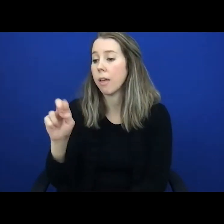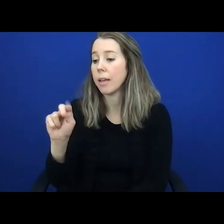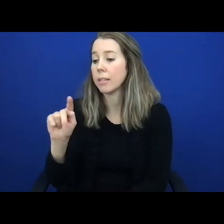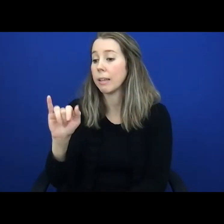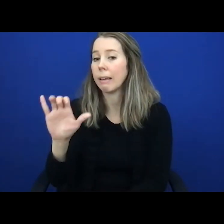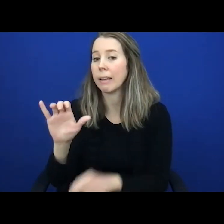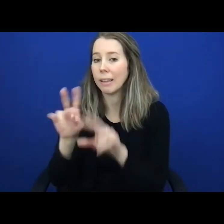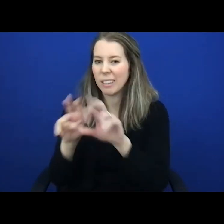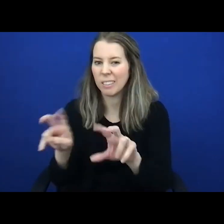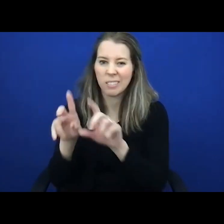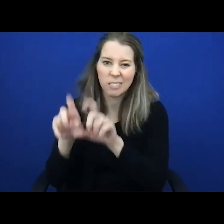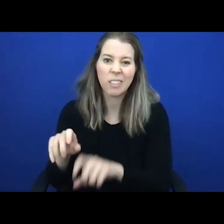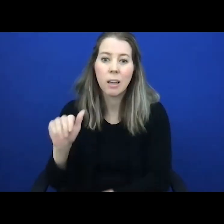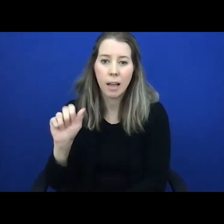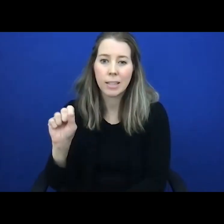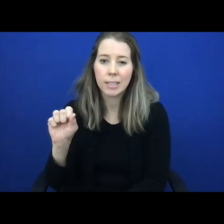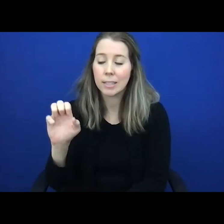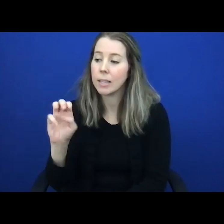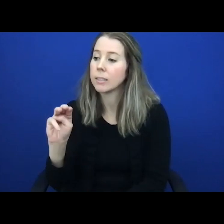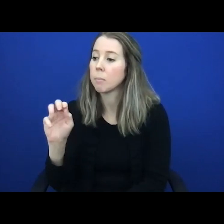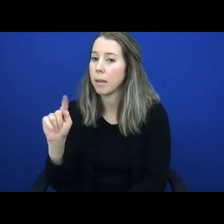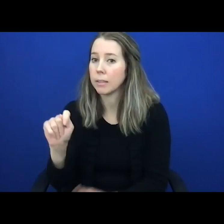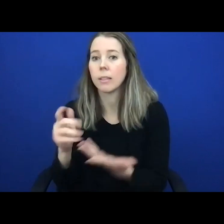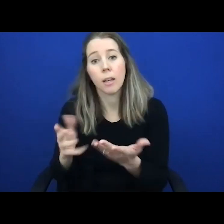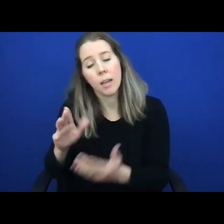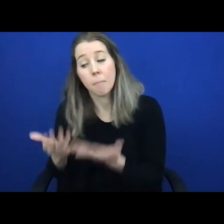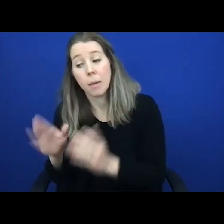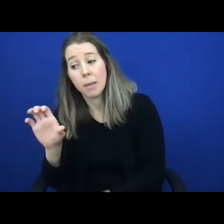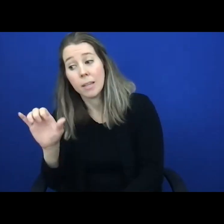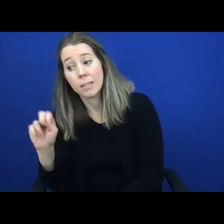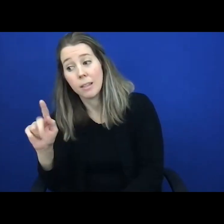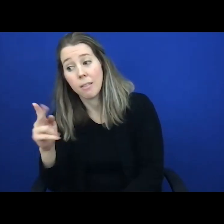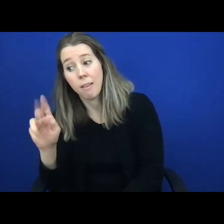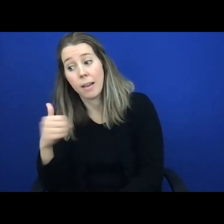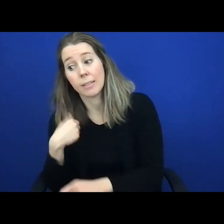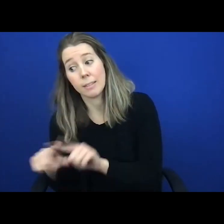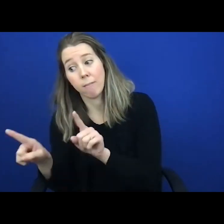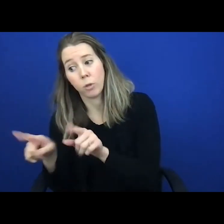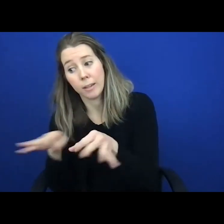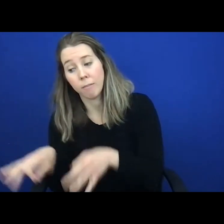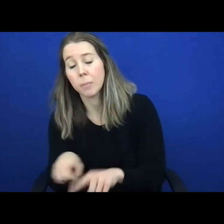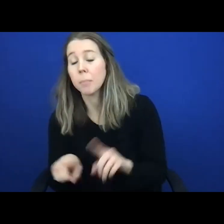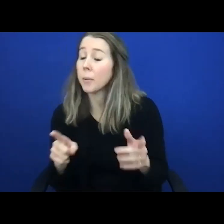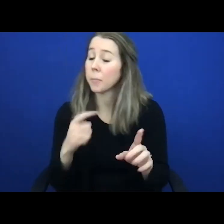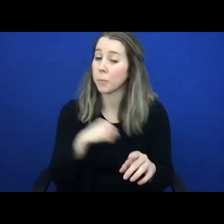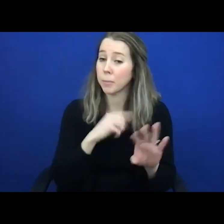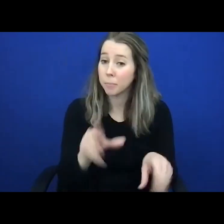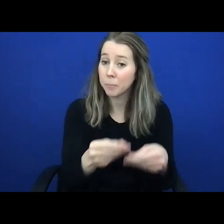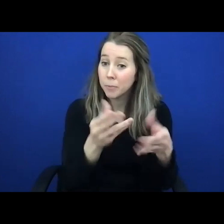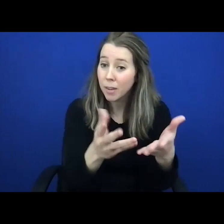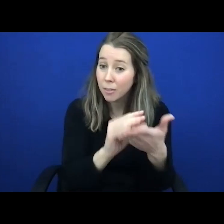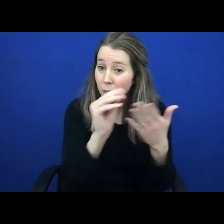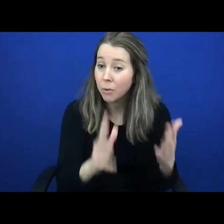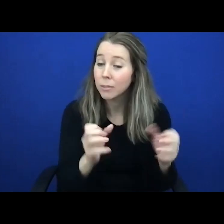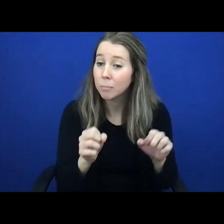give learners, and Cynthia may have a slightly different definition, but we give learners the opportunity to